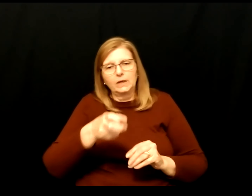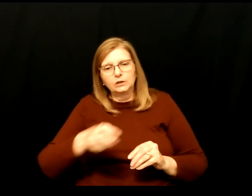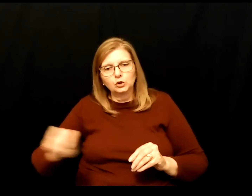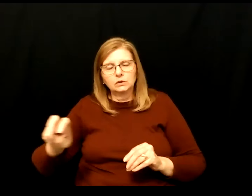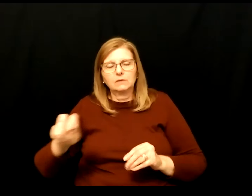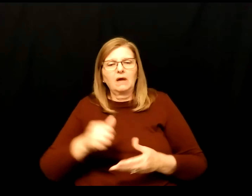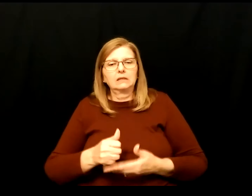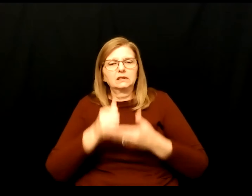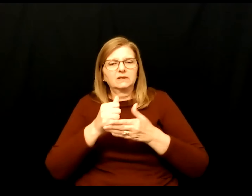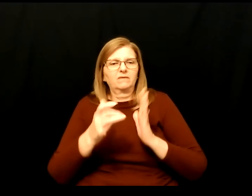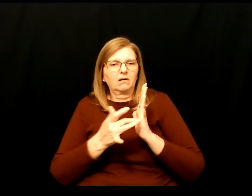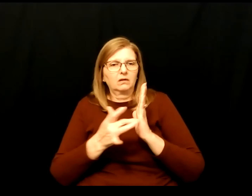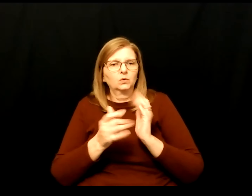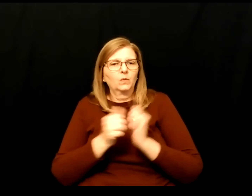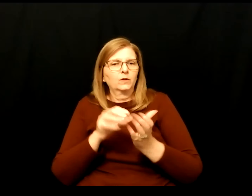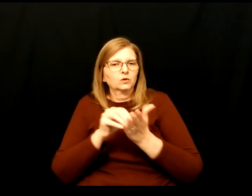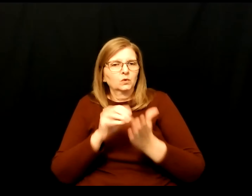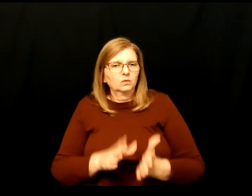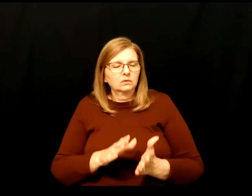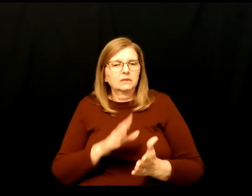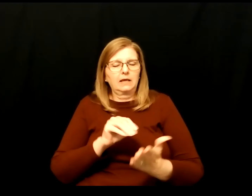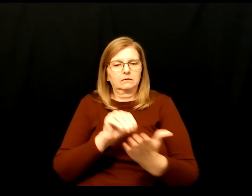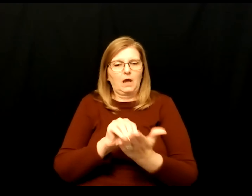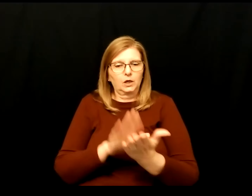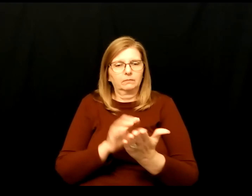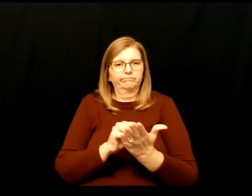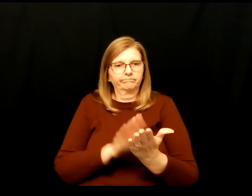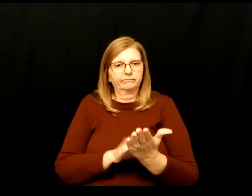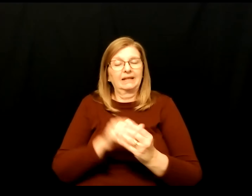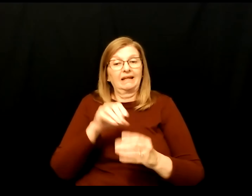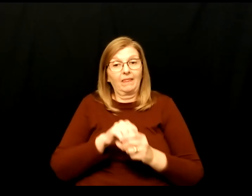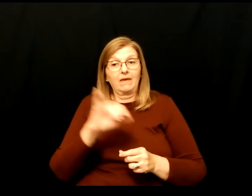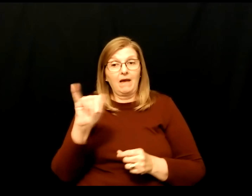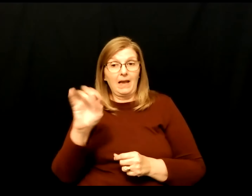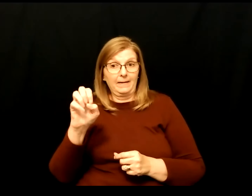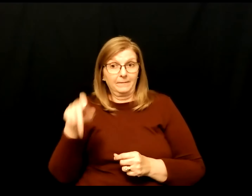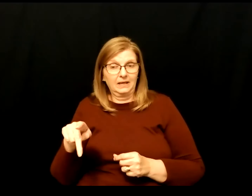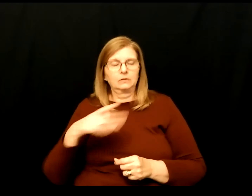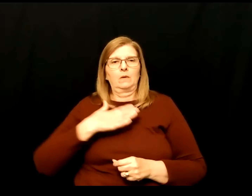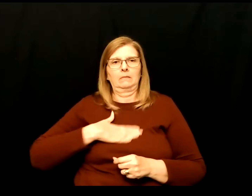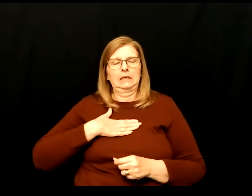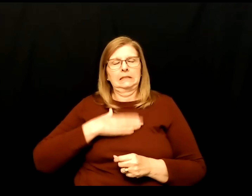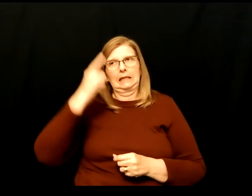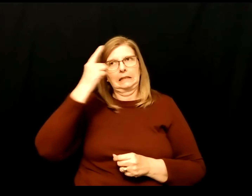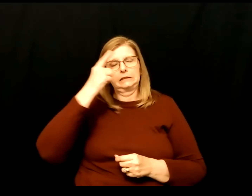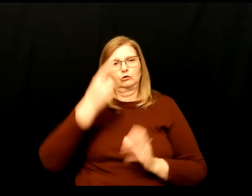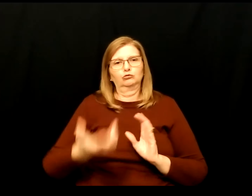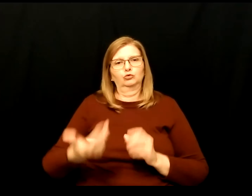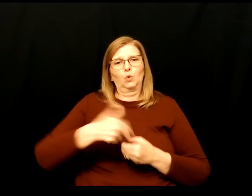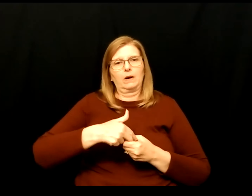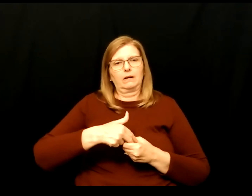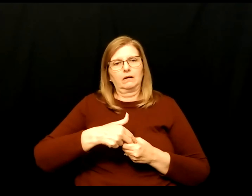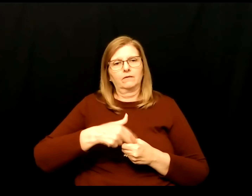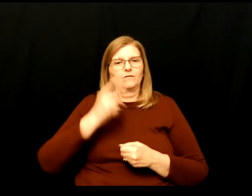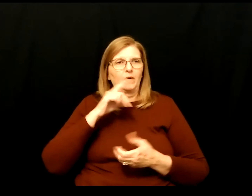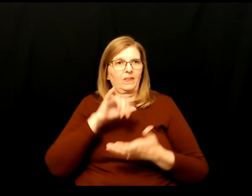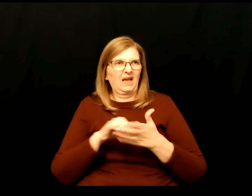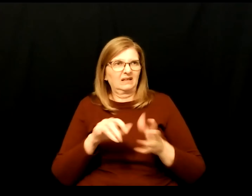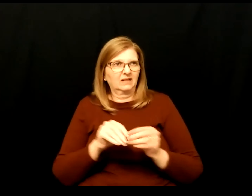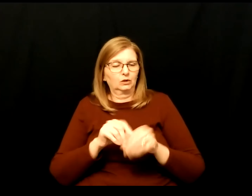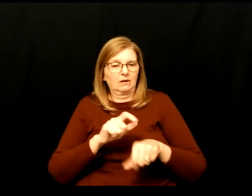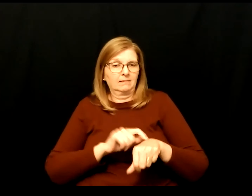assistive technology with students and documenting it in the IBP. So please consider joining on for that session